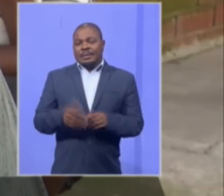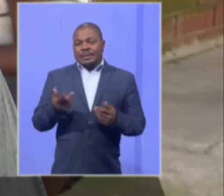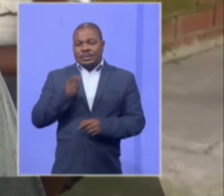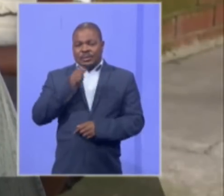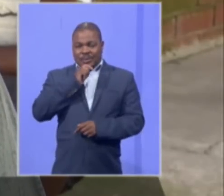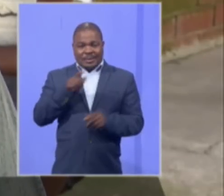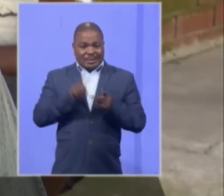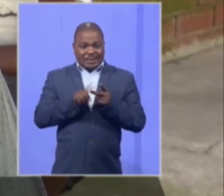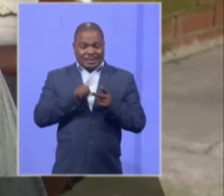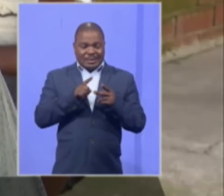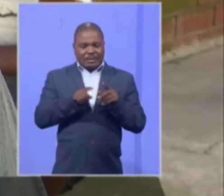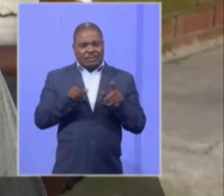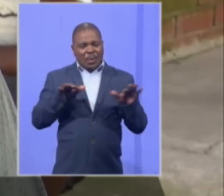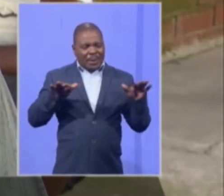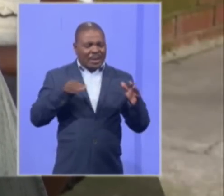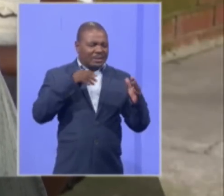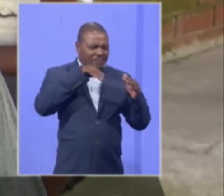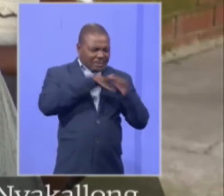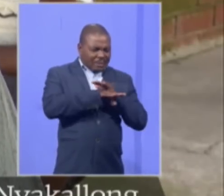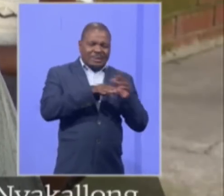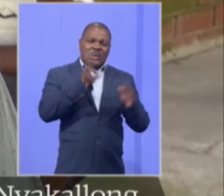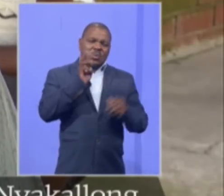le di kena ka tlung le tsona gona le